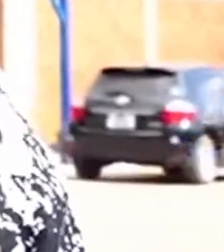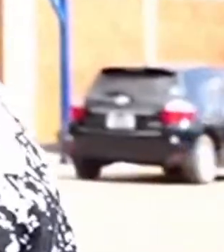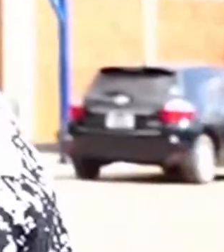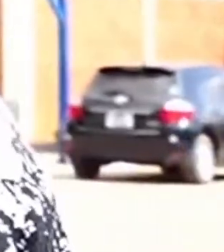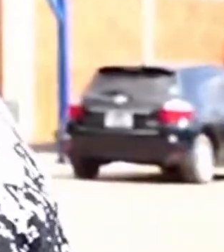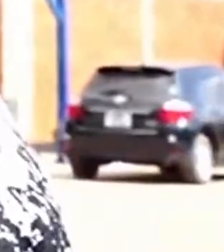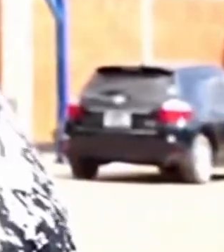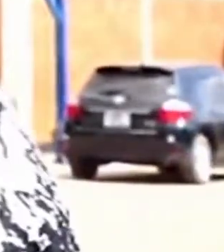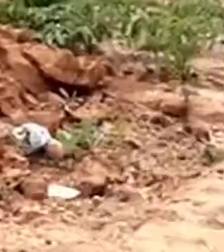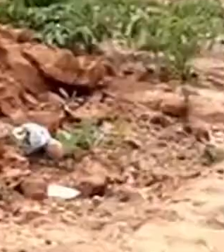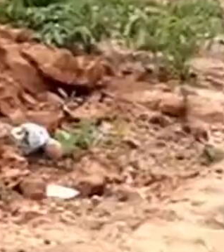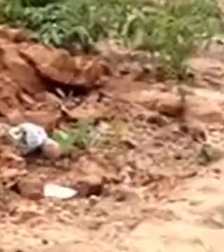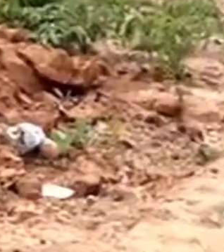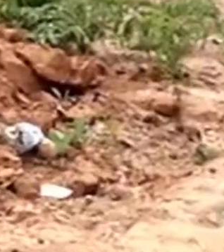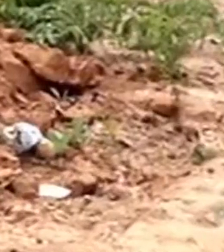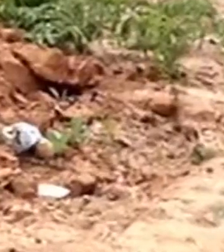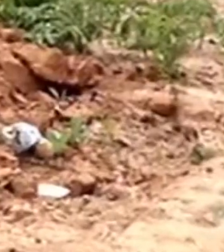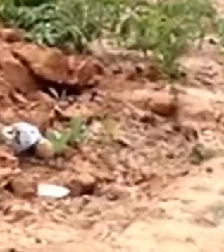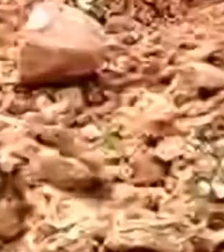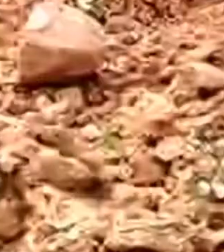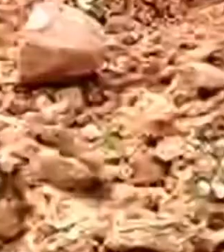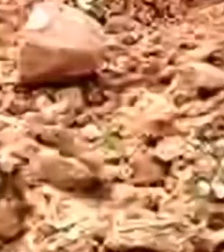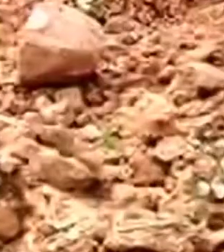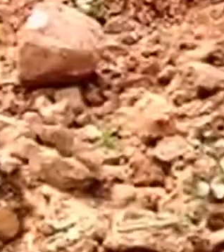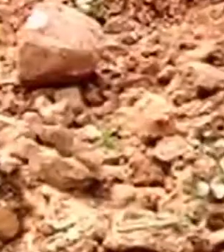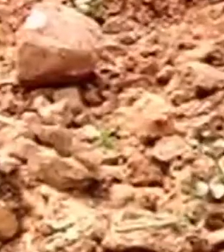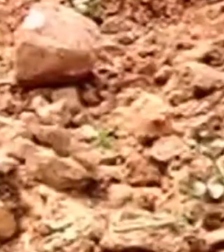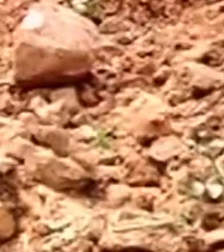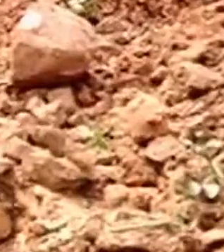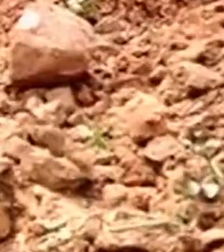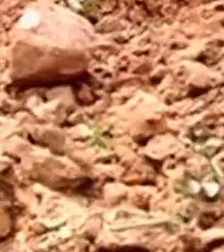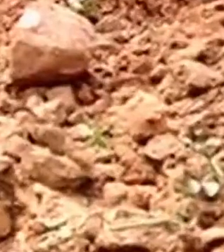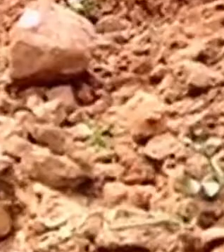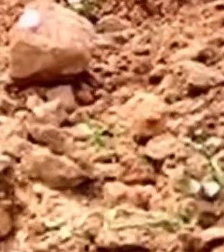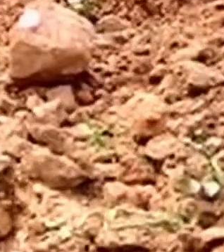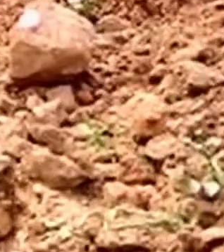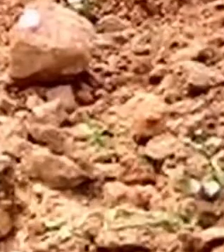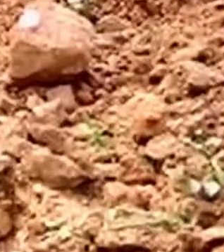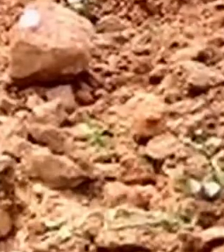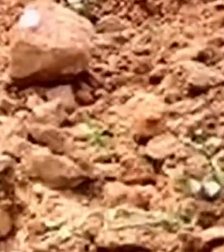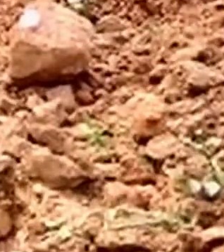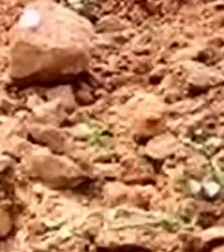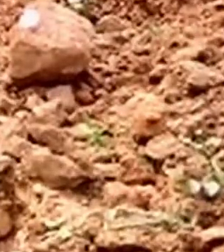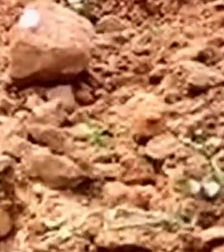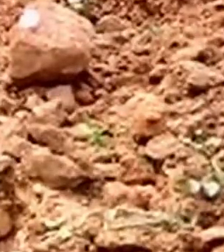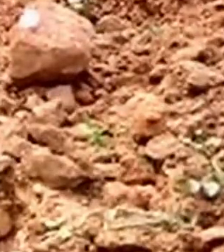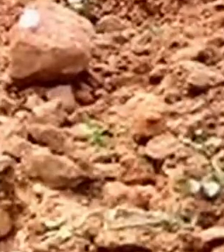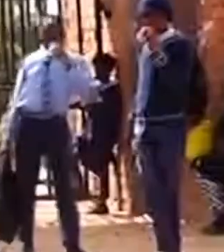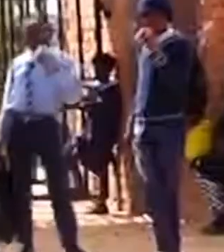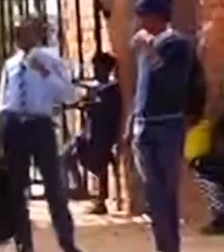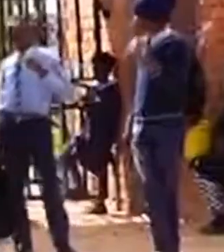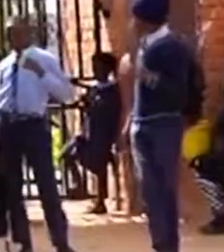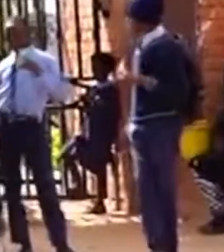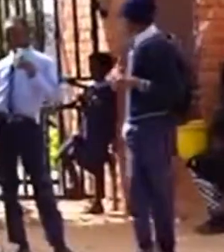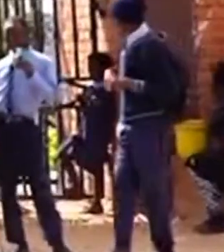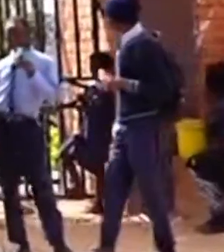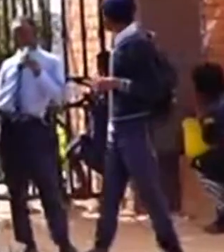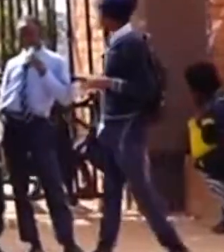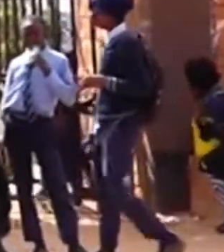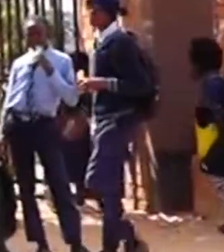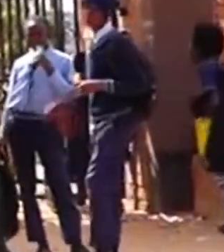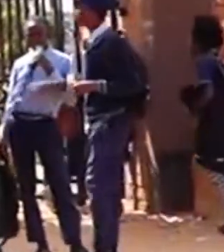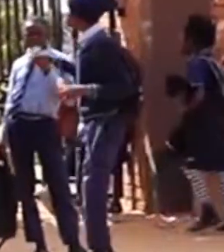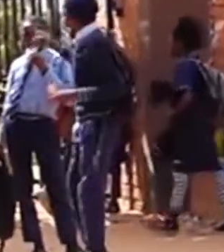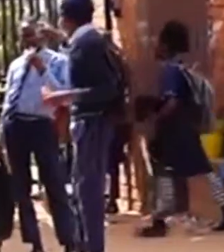works have commenced. A number of factors have necessitated this building. One of them being the catchment area